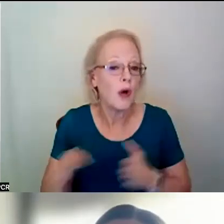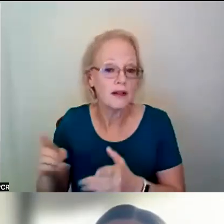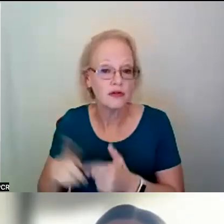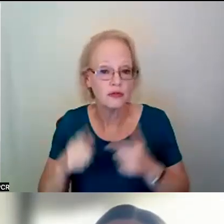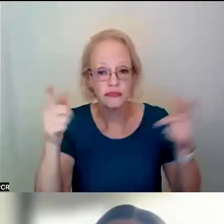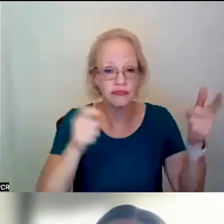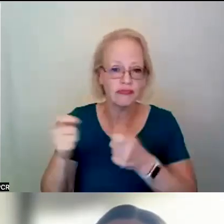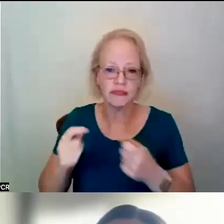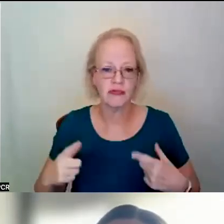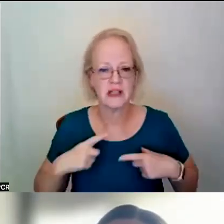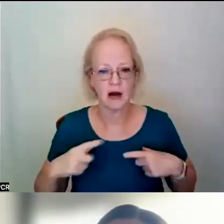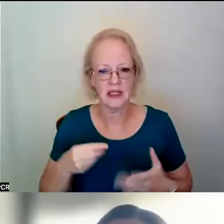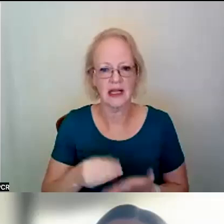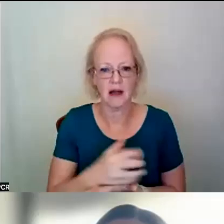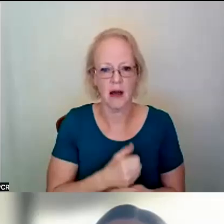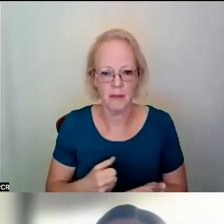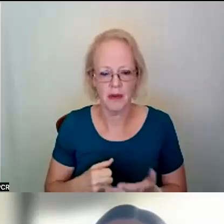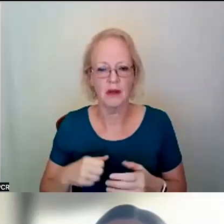managed approach, as